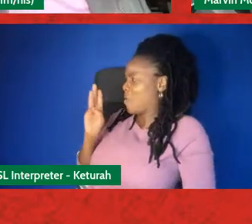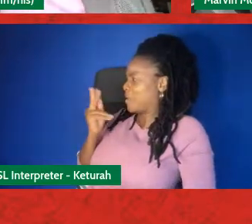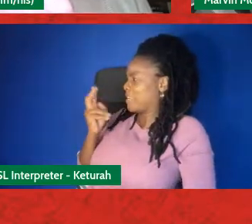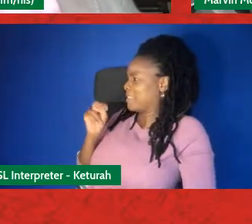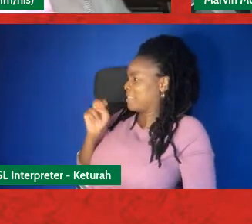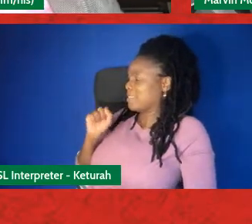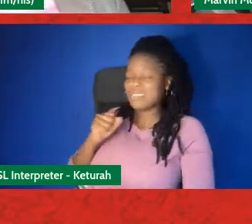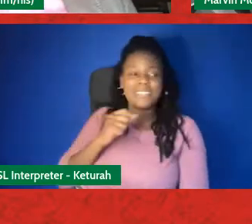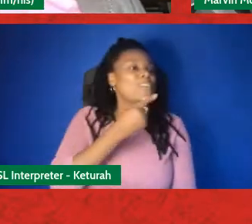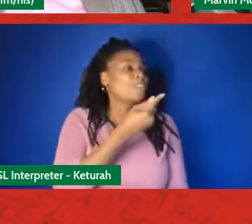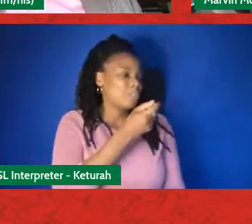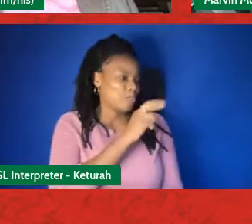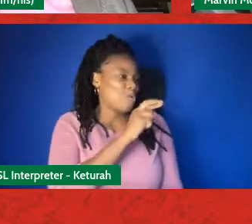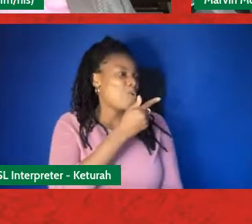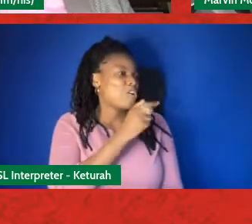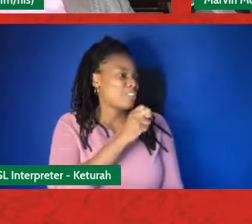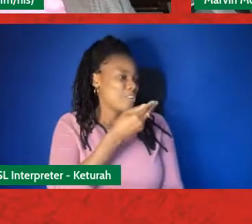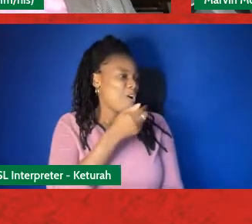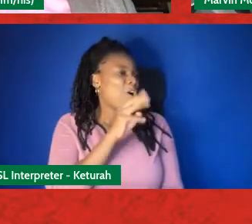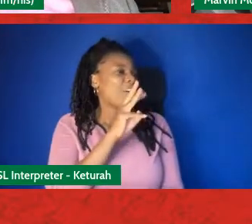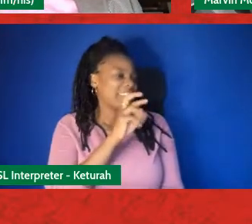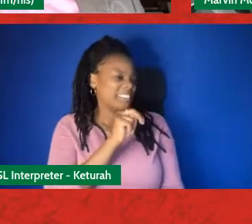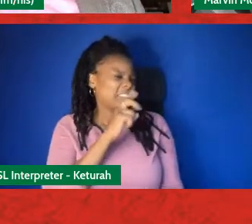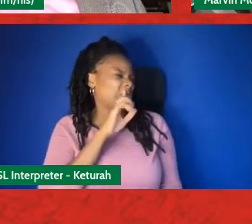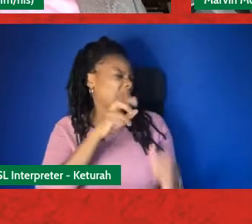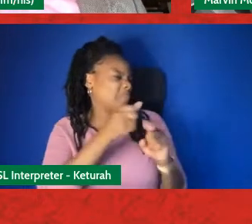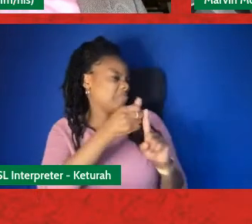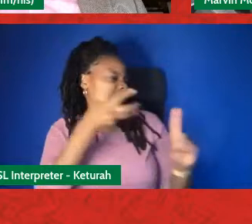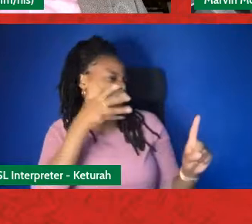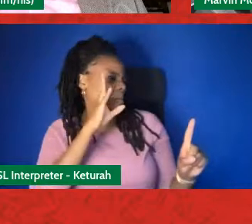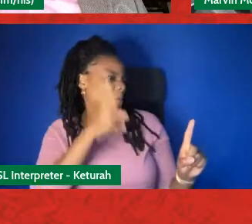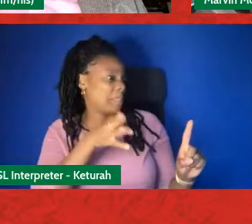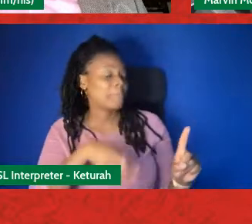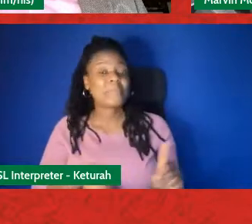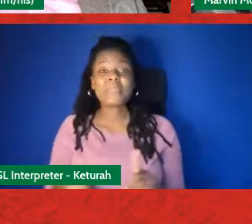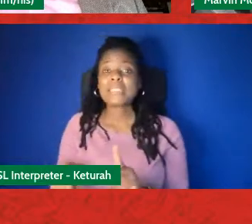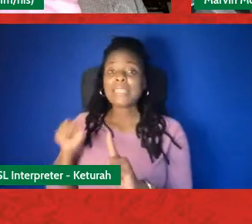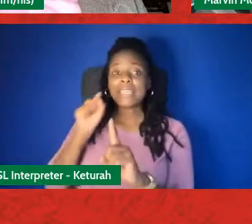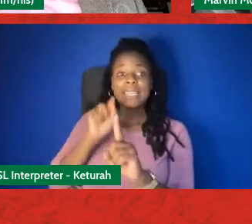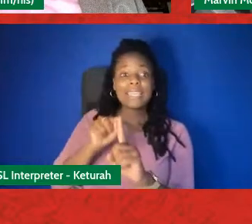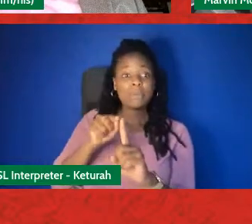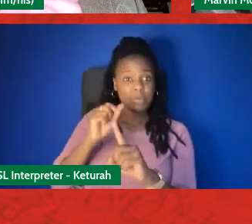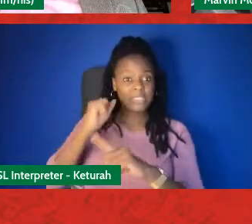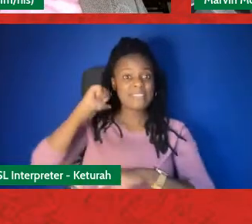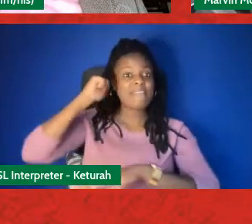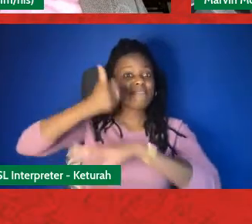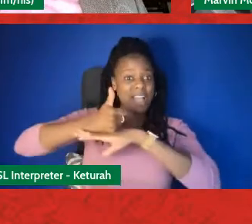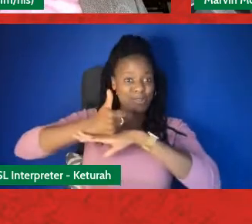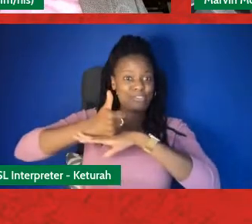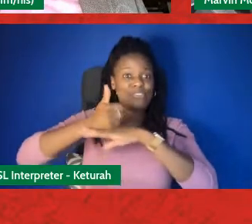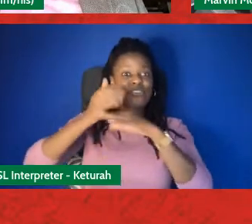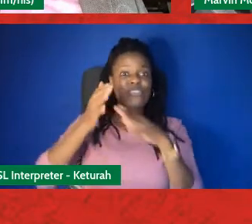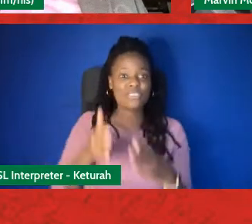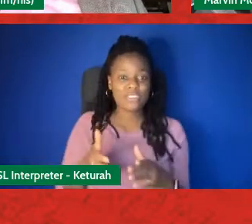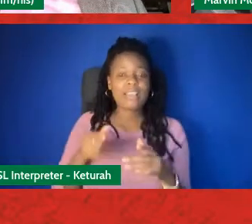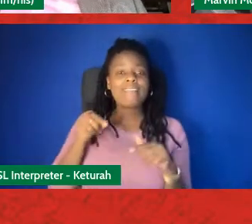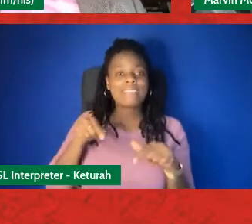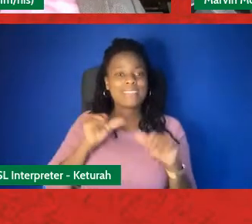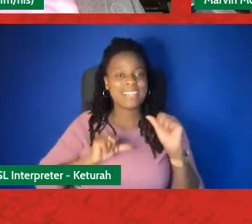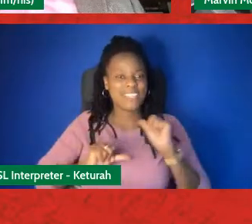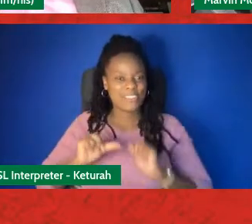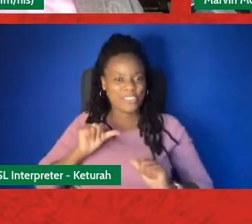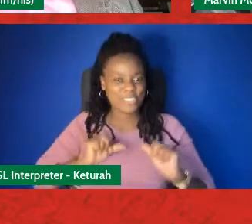him, Mr. Okay. Hawkins. The Ensemble Theatre is turning 45 years old, and Mr. George Hawkins was the founder of the Ensemble Theatre.